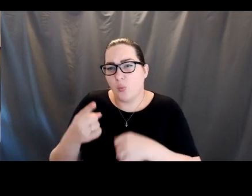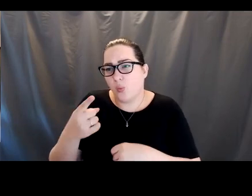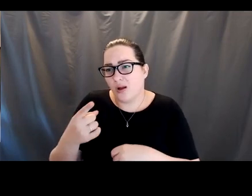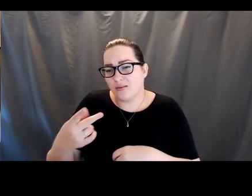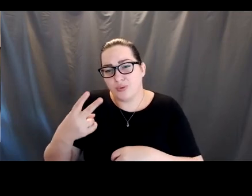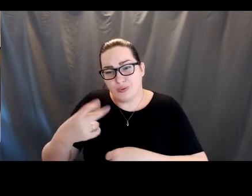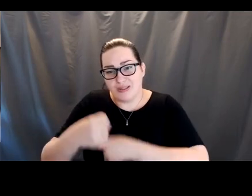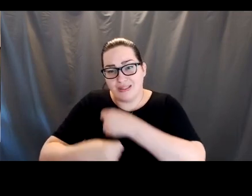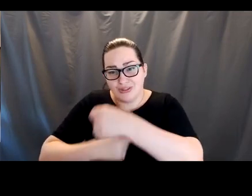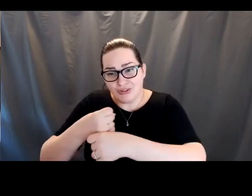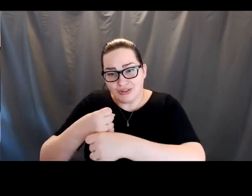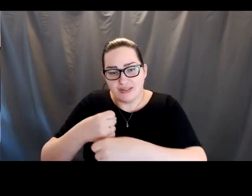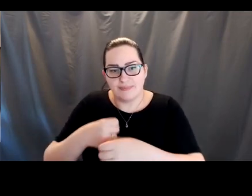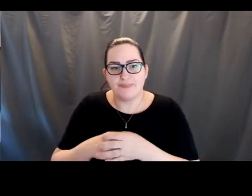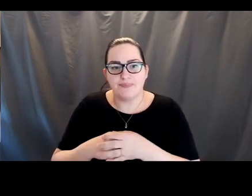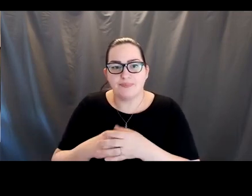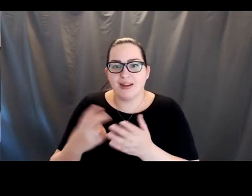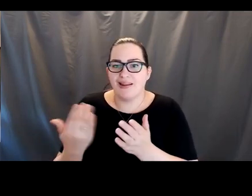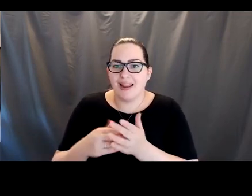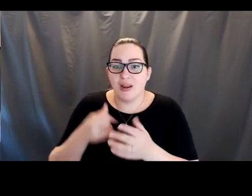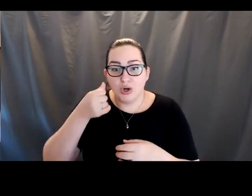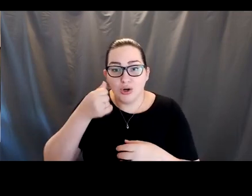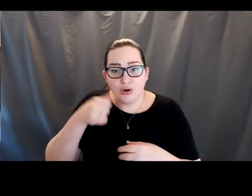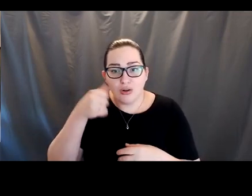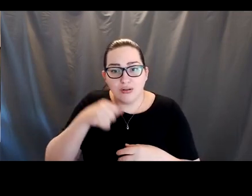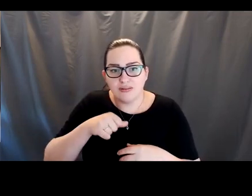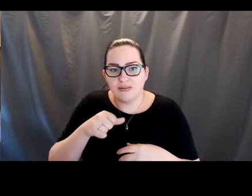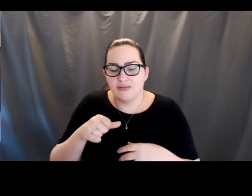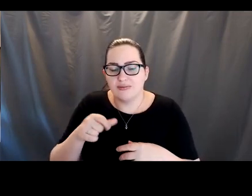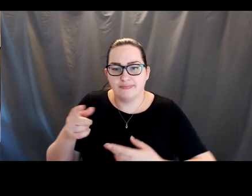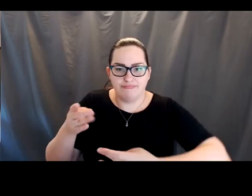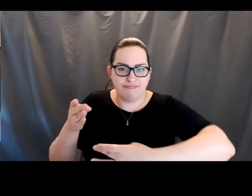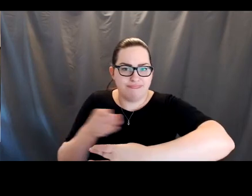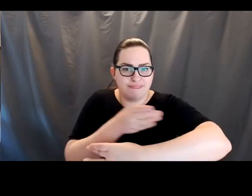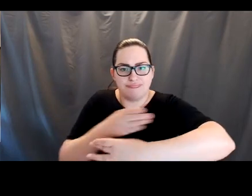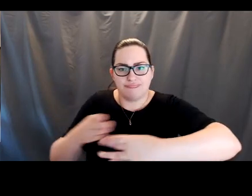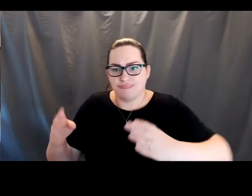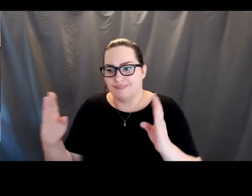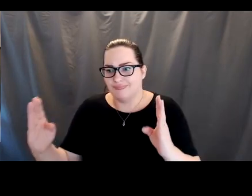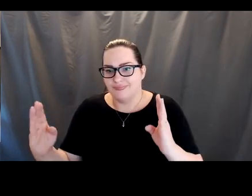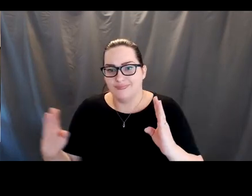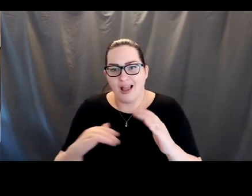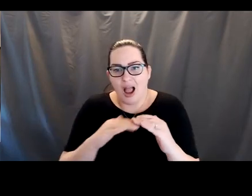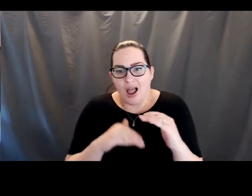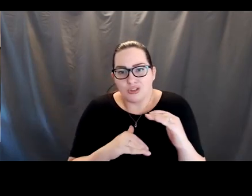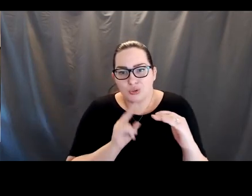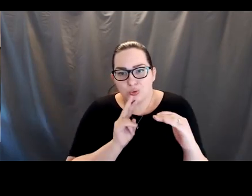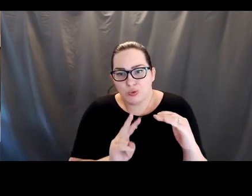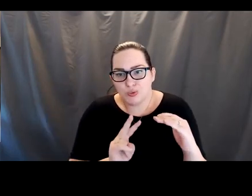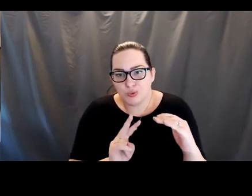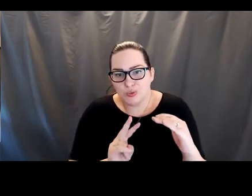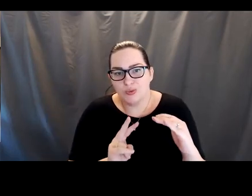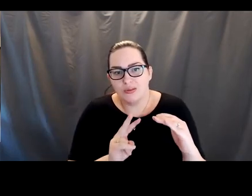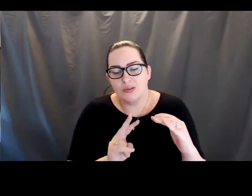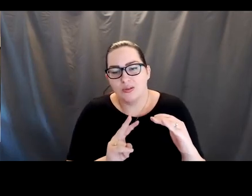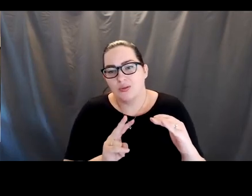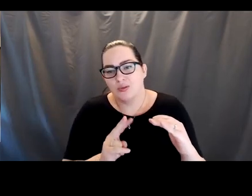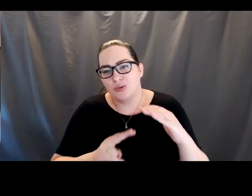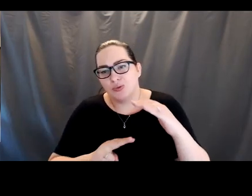And the girls were, again, anywhere from less than 2 years old to maybe 12 years